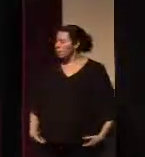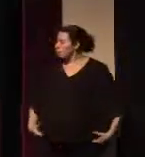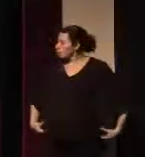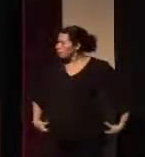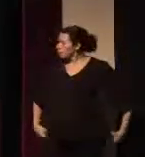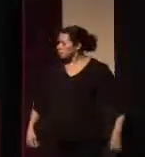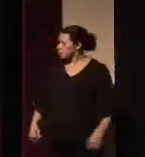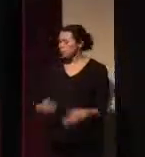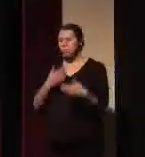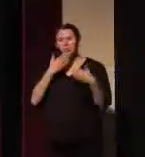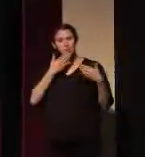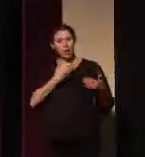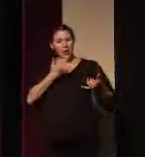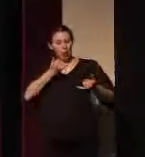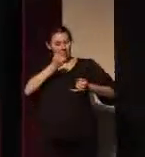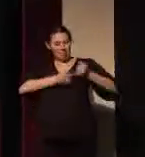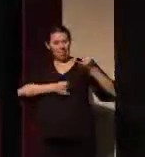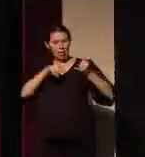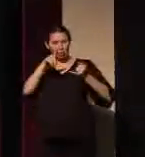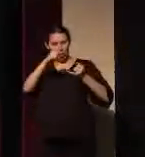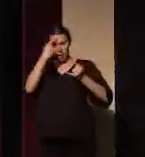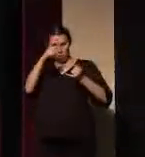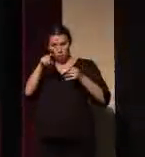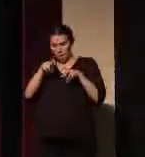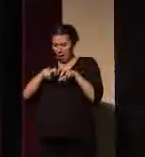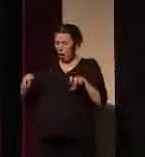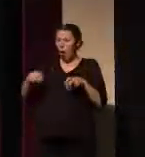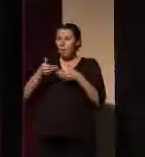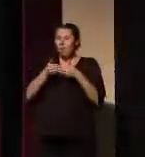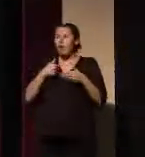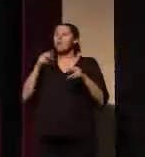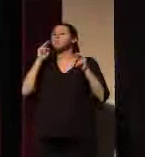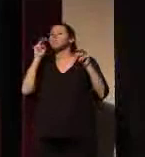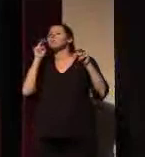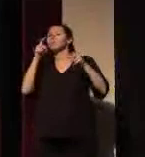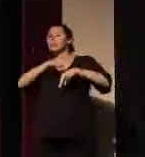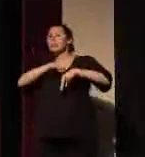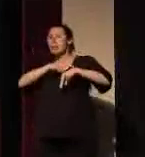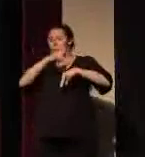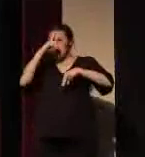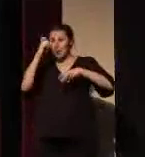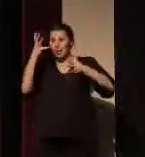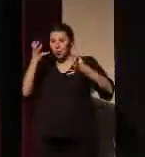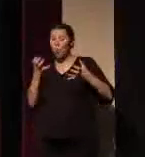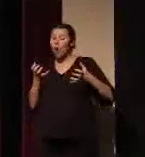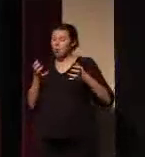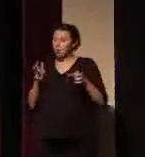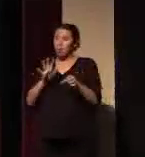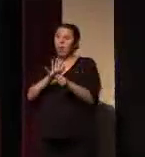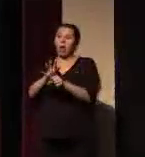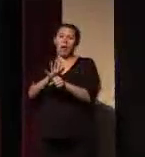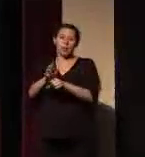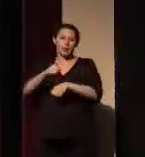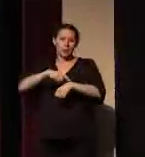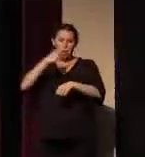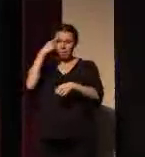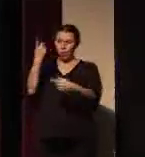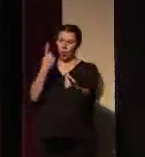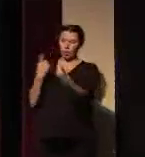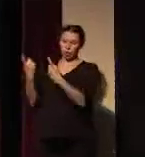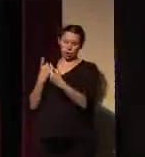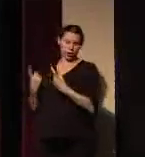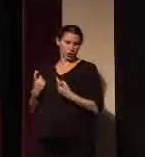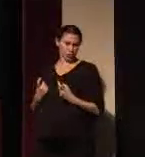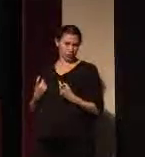with the last question for the panel before, I'm keeping a close eye on the time because I want to leave a lot of time for Q&A, because I'm sure y'all have a lot of